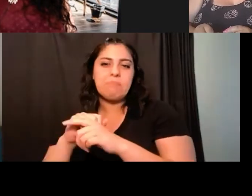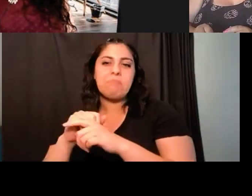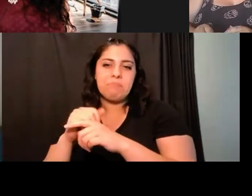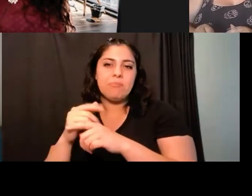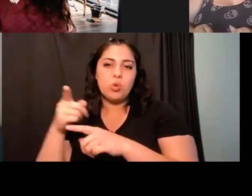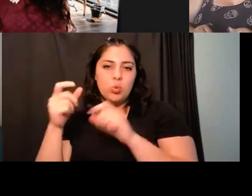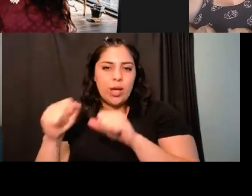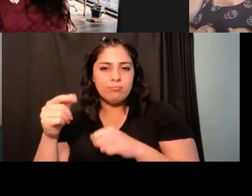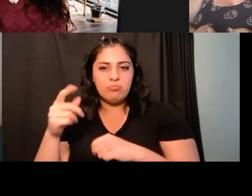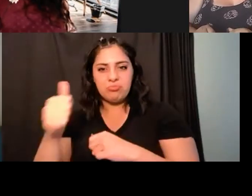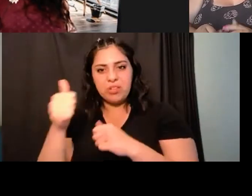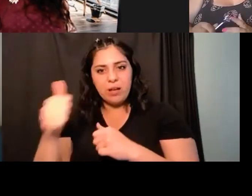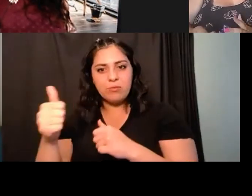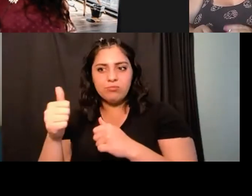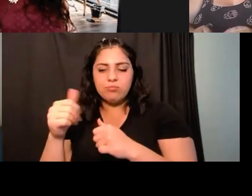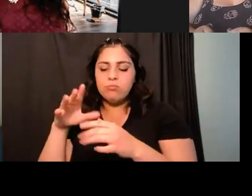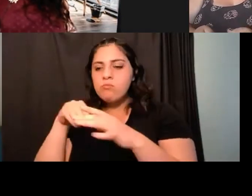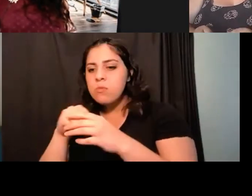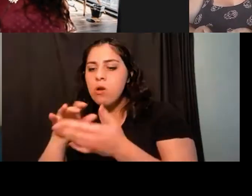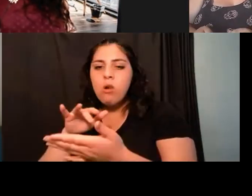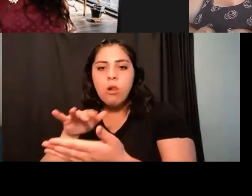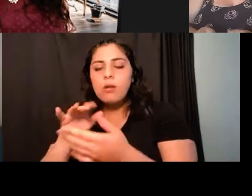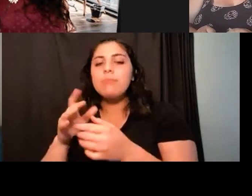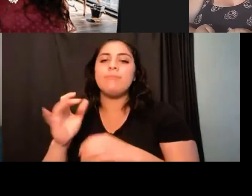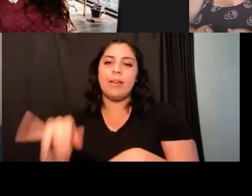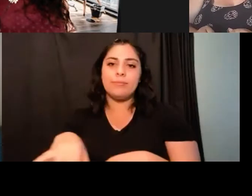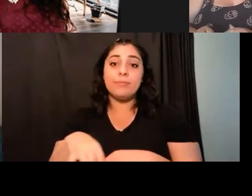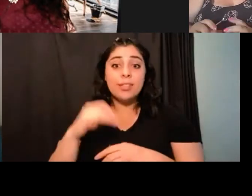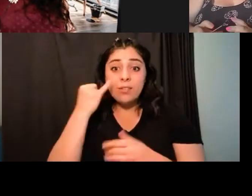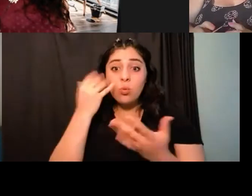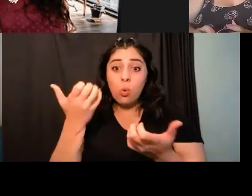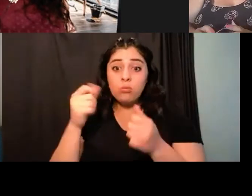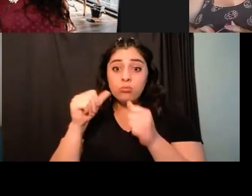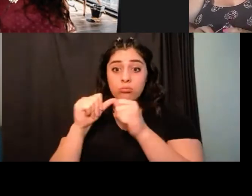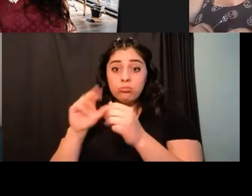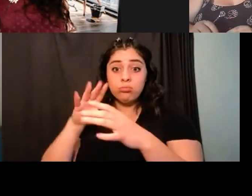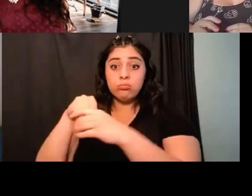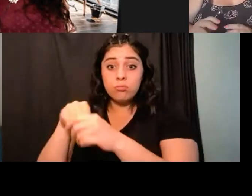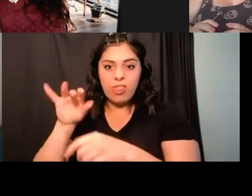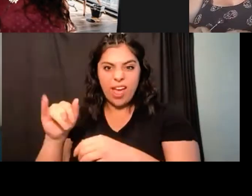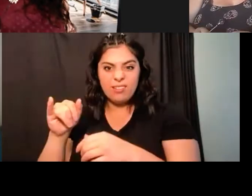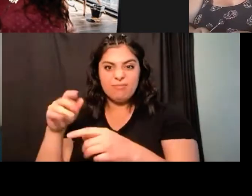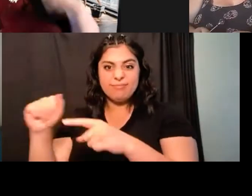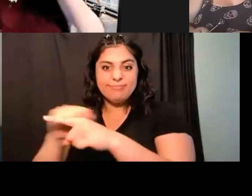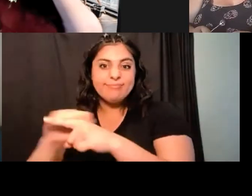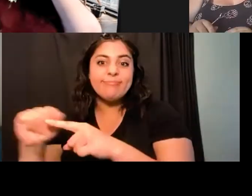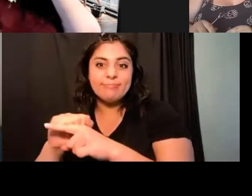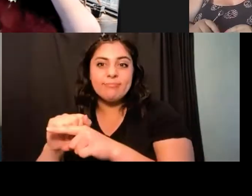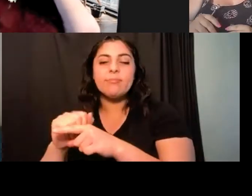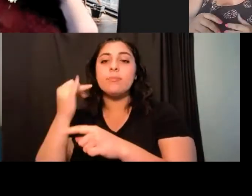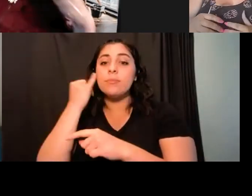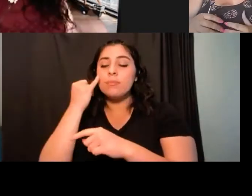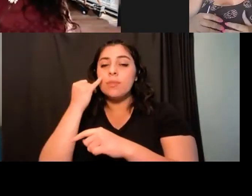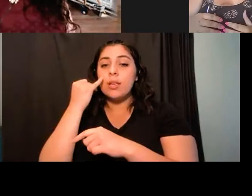you are planning to participate to stay for the writing exercises, please know that the first exercise will be recorded. So